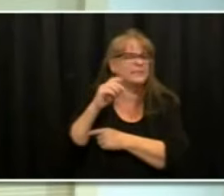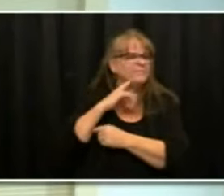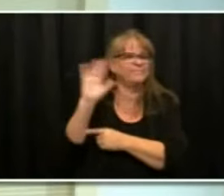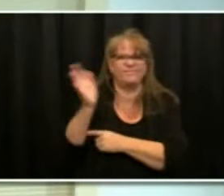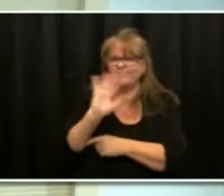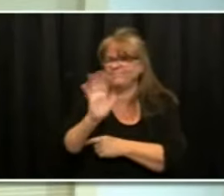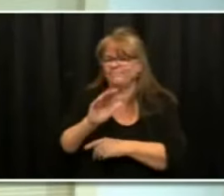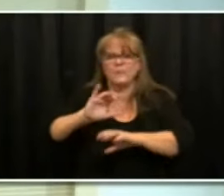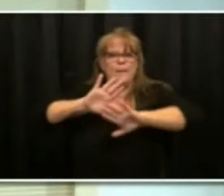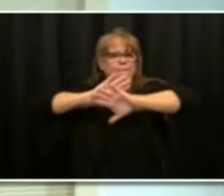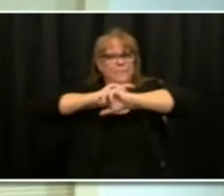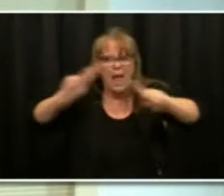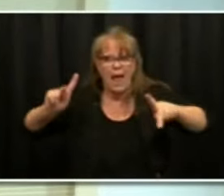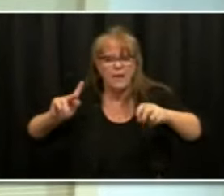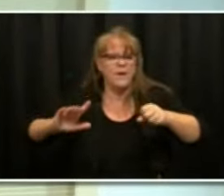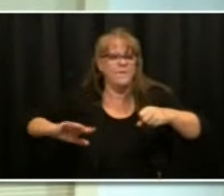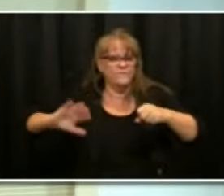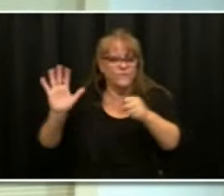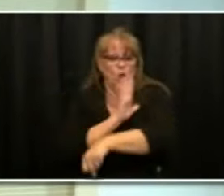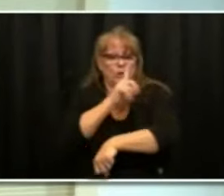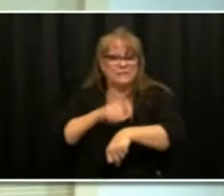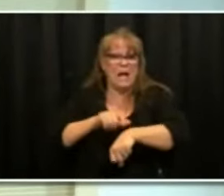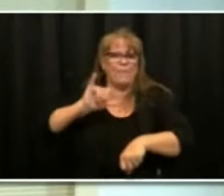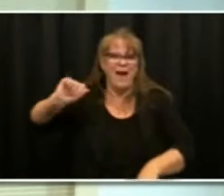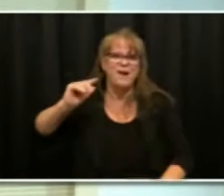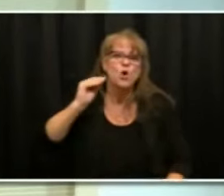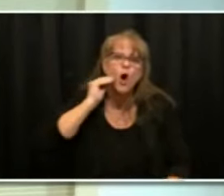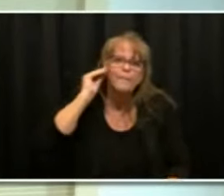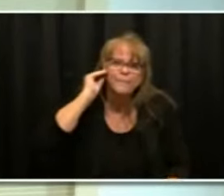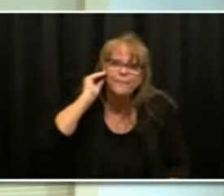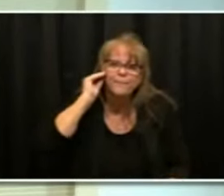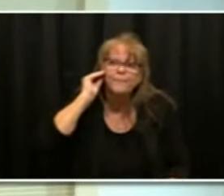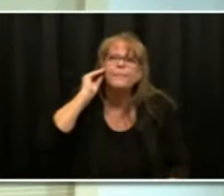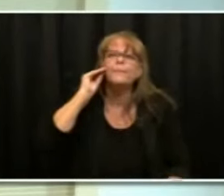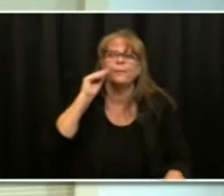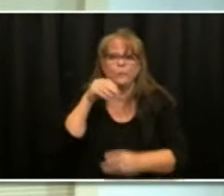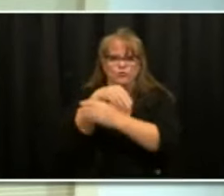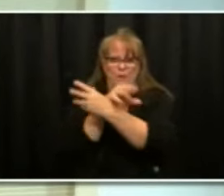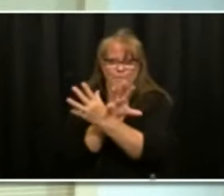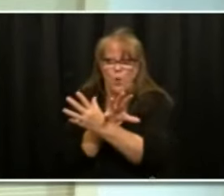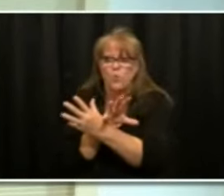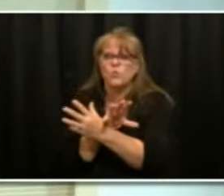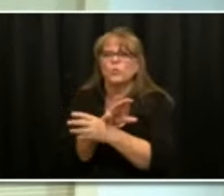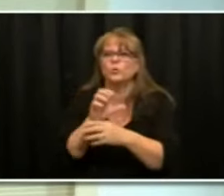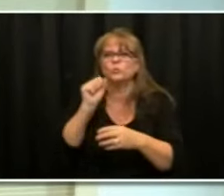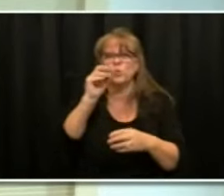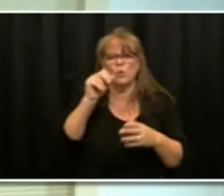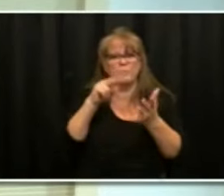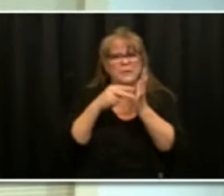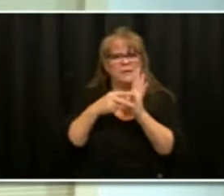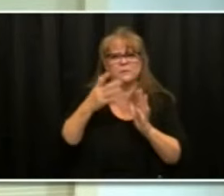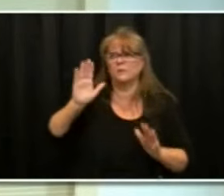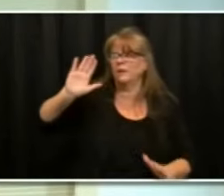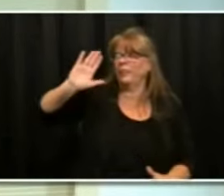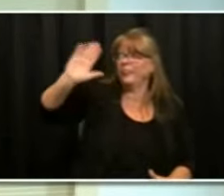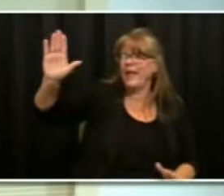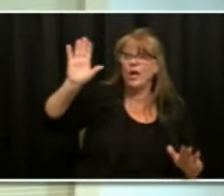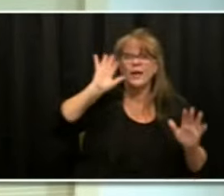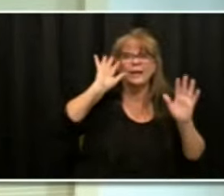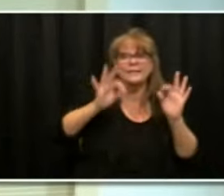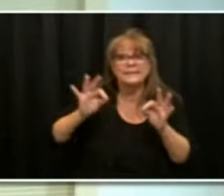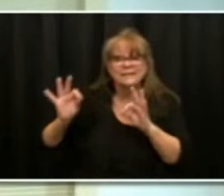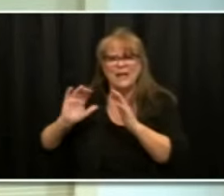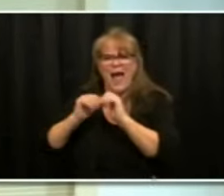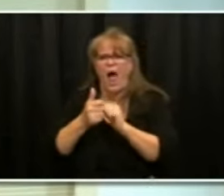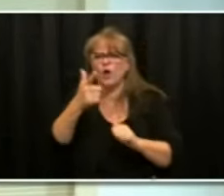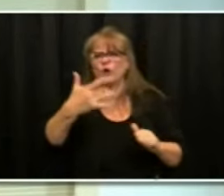I'm hoping you can tell me your response to those decisions and what you think can be done to get those students back in the